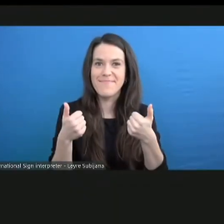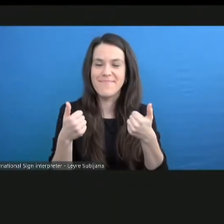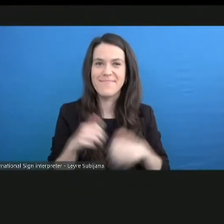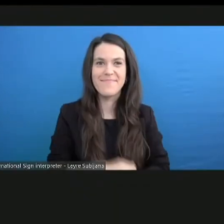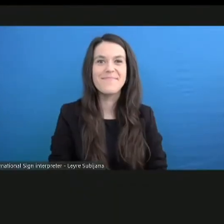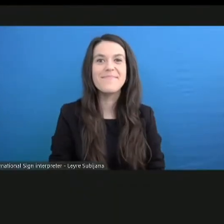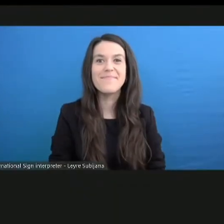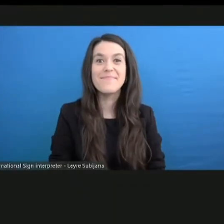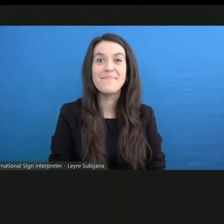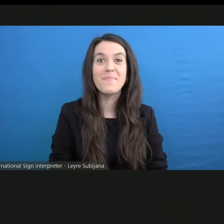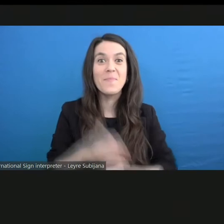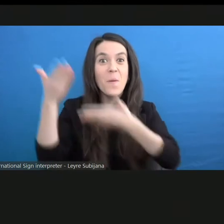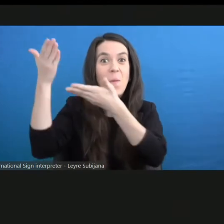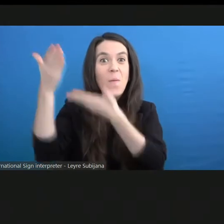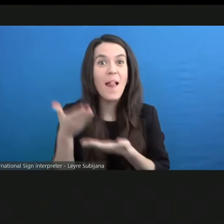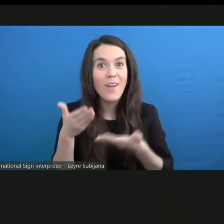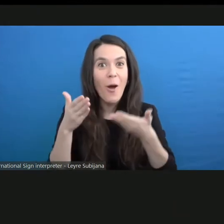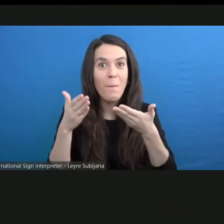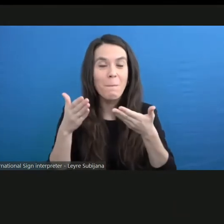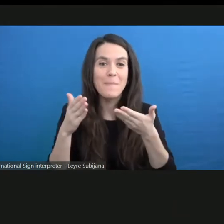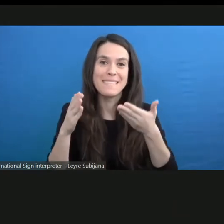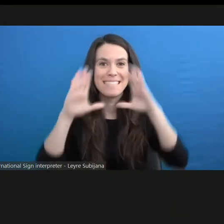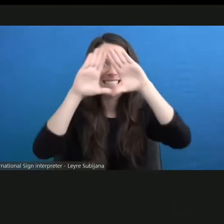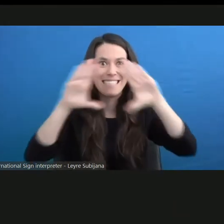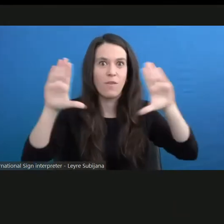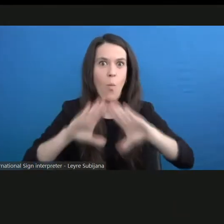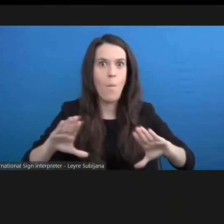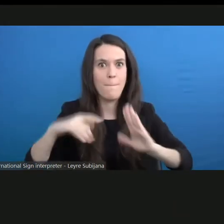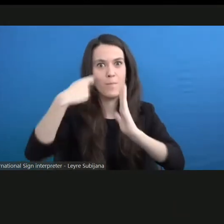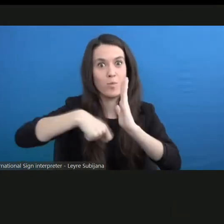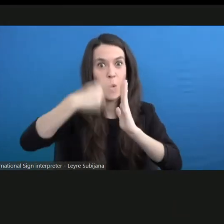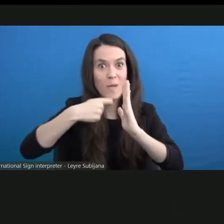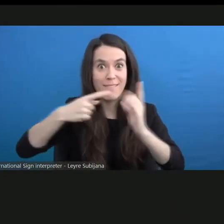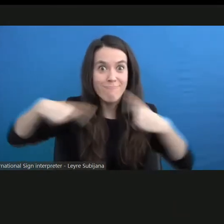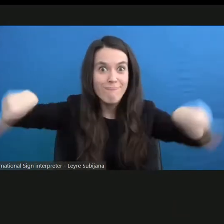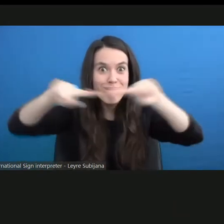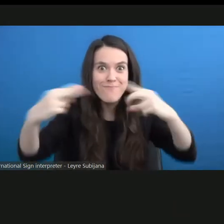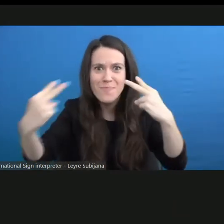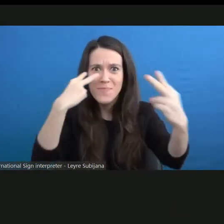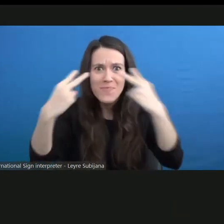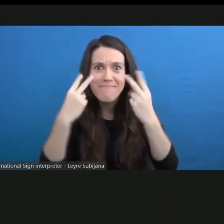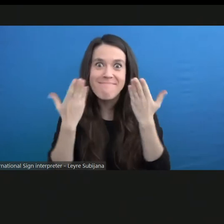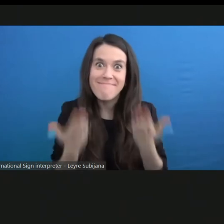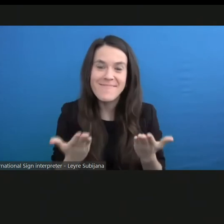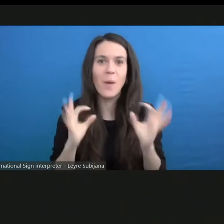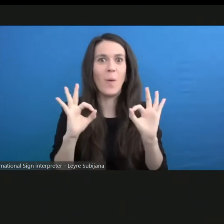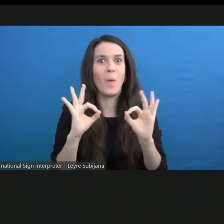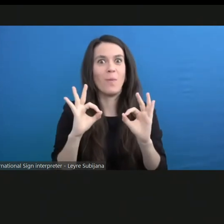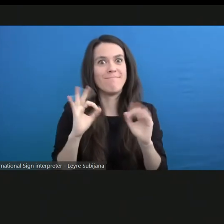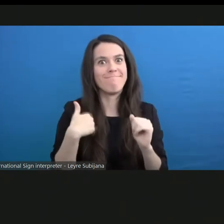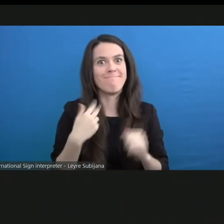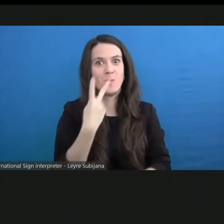So welcome, Zero Project community. It is a real pleasure to have so many of you with us at the Zero Conference